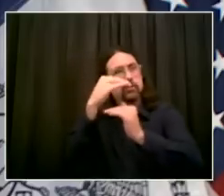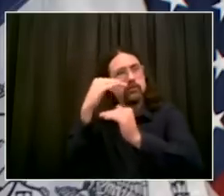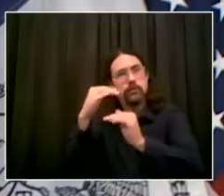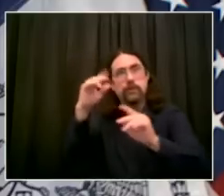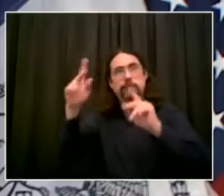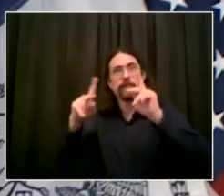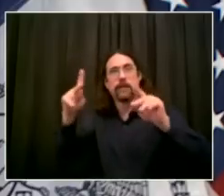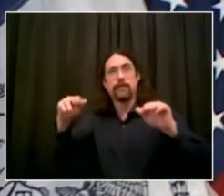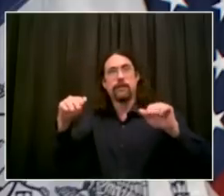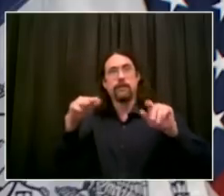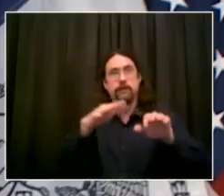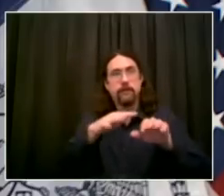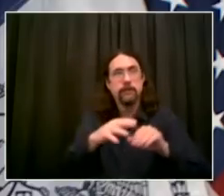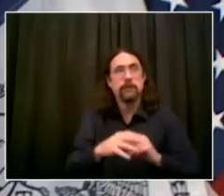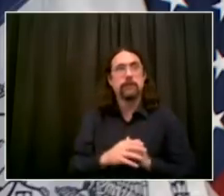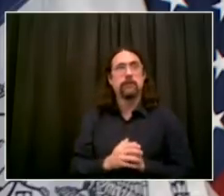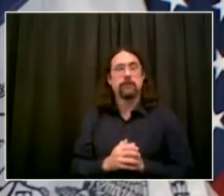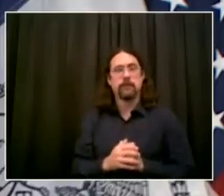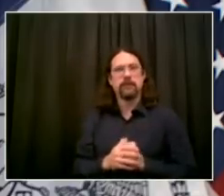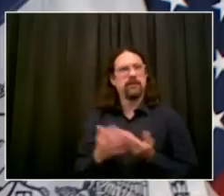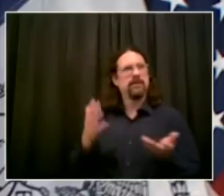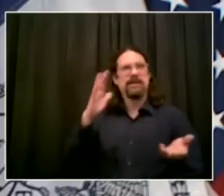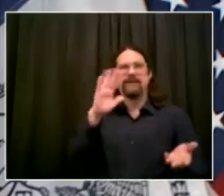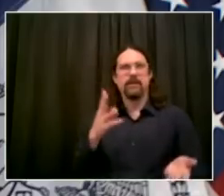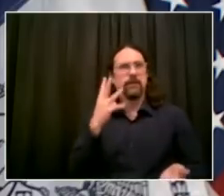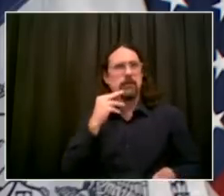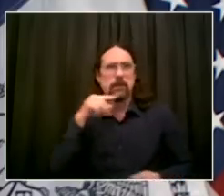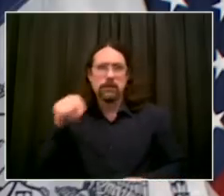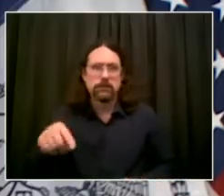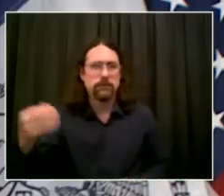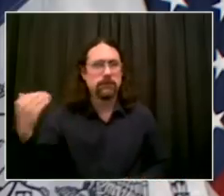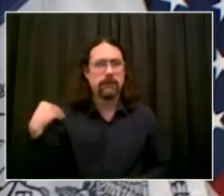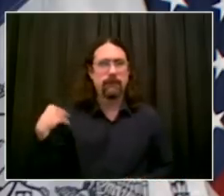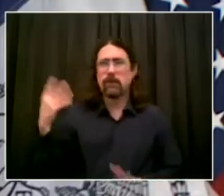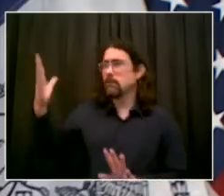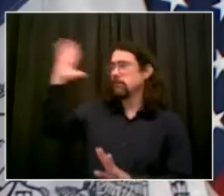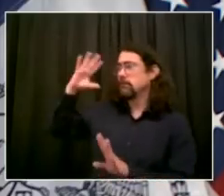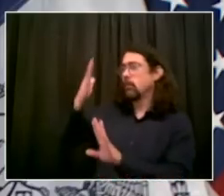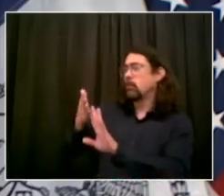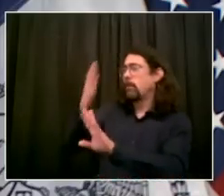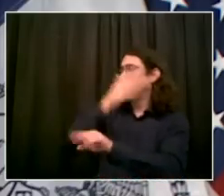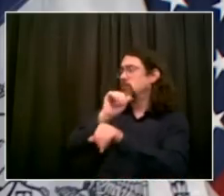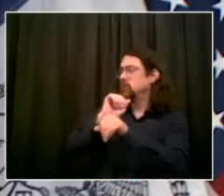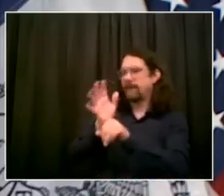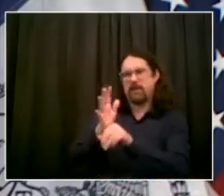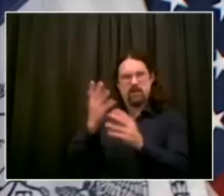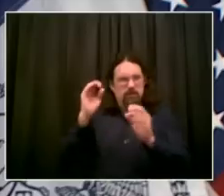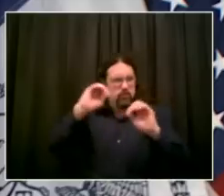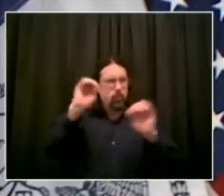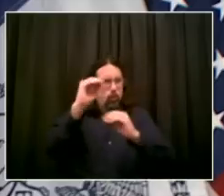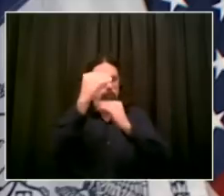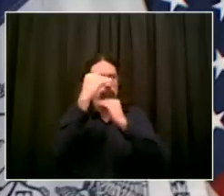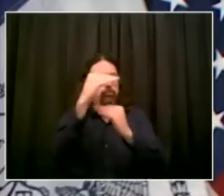very public about what is acceptable and what is not acceptable in light of this new reality. Go ahead.